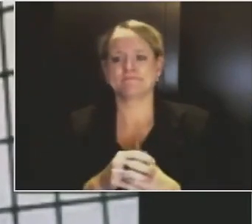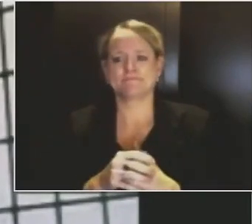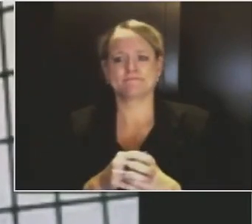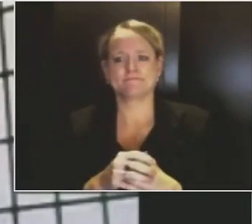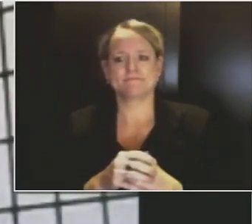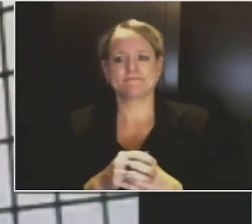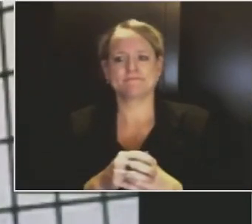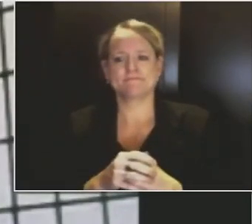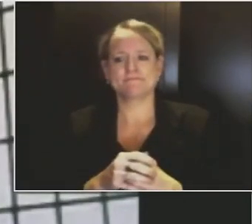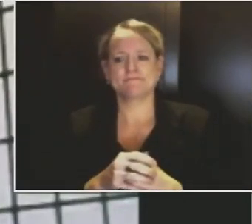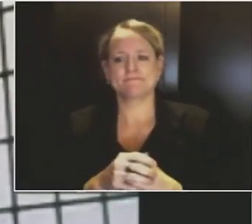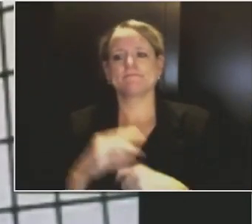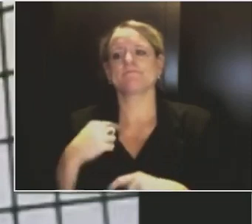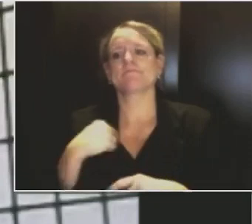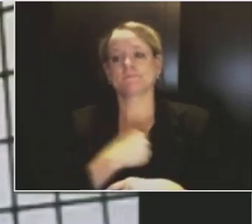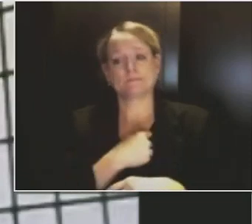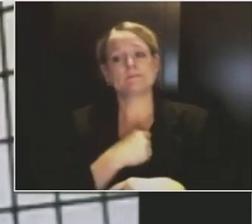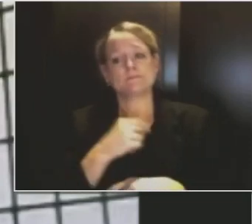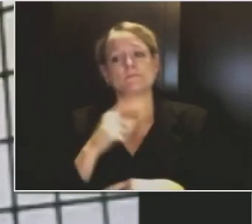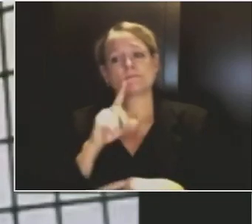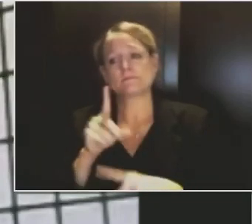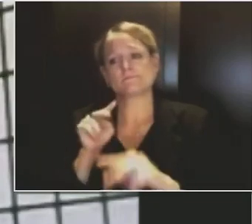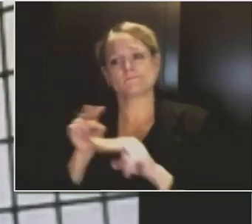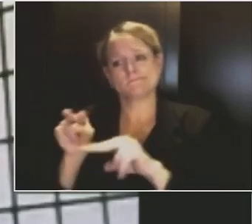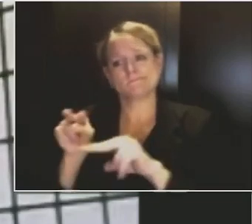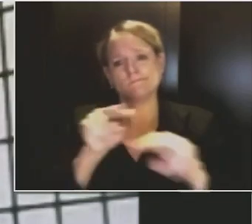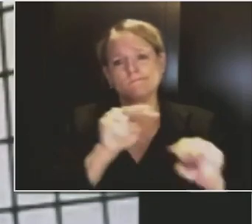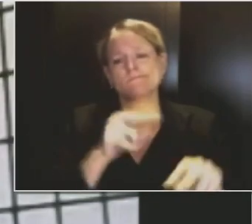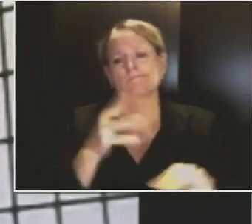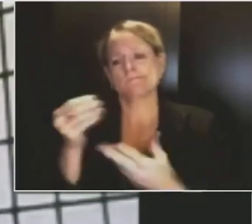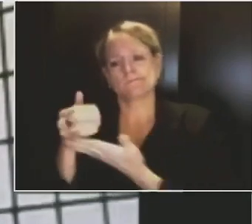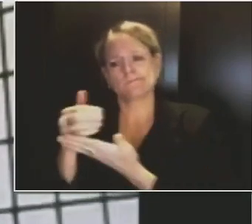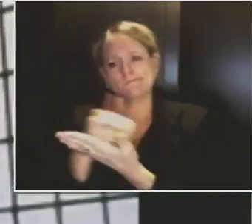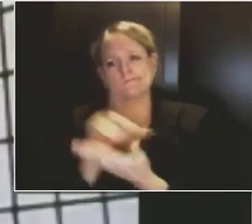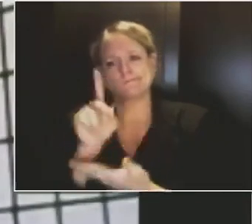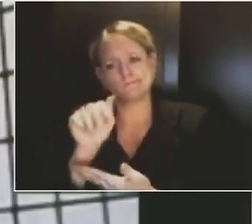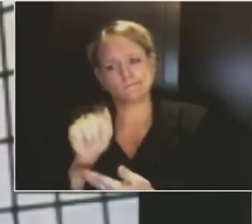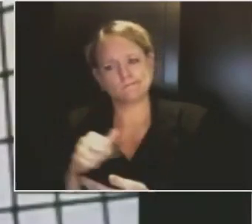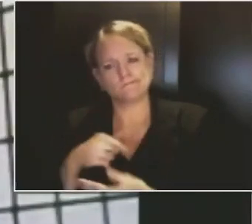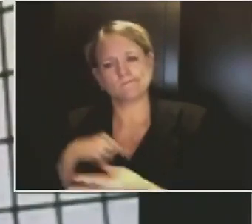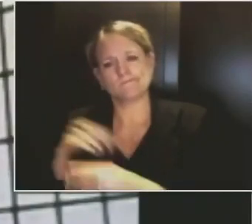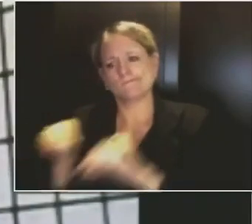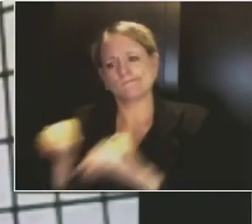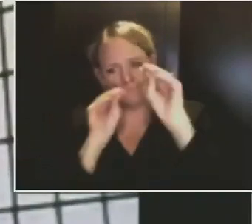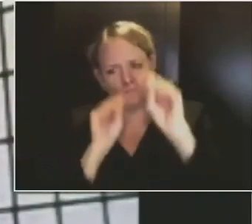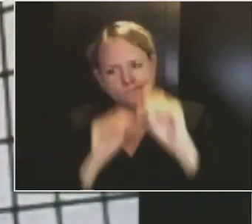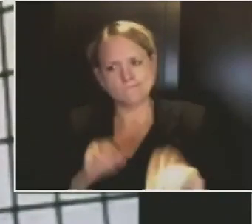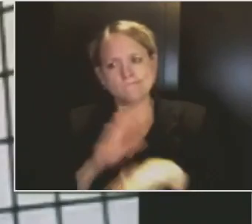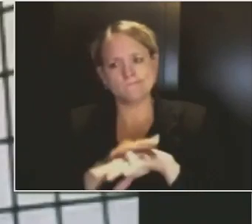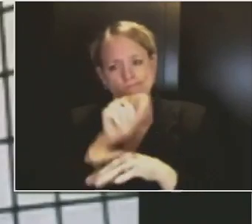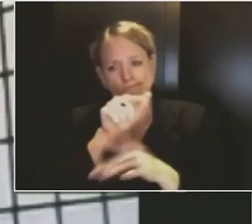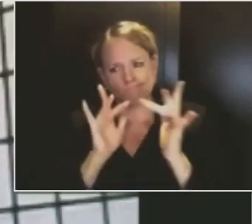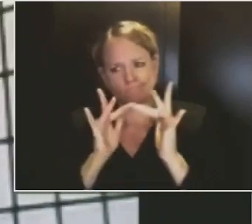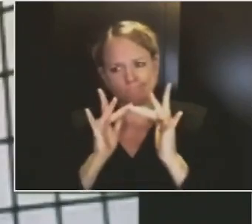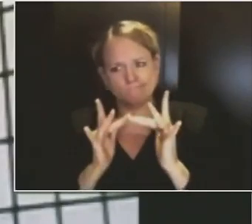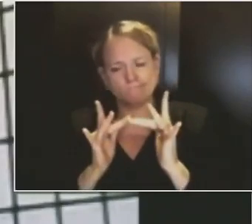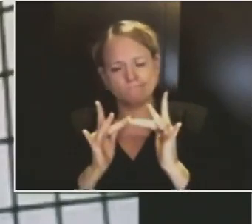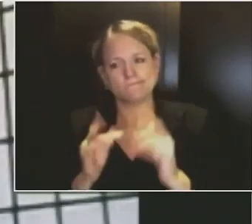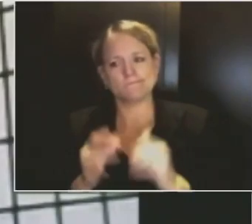investigations pages. And in terms of anytime you're getting people together, for any sort